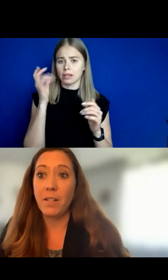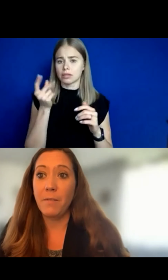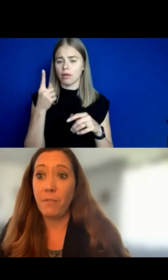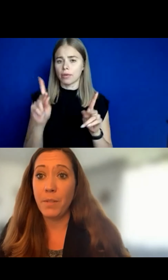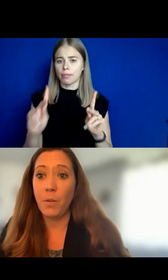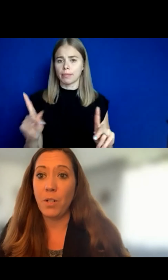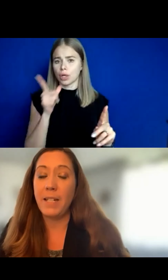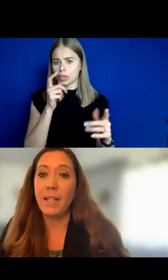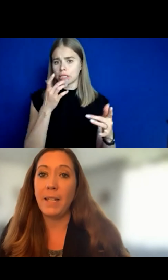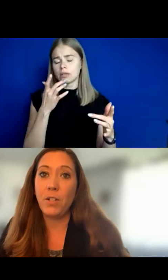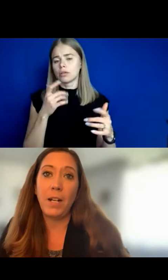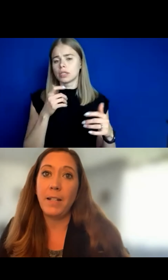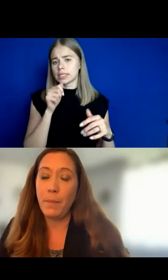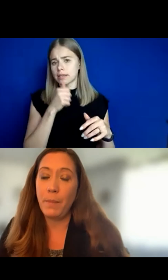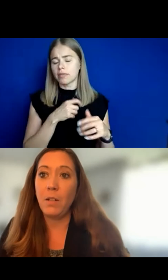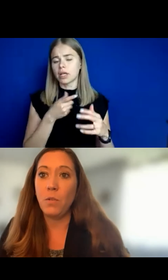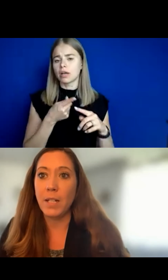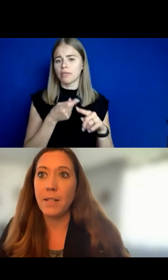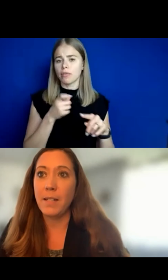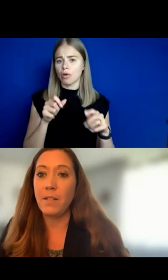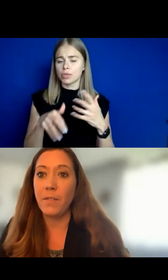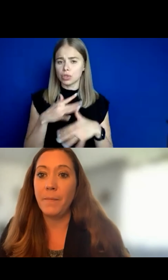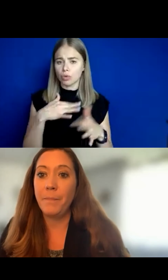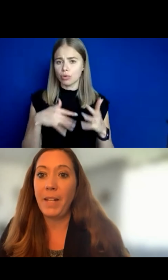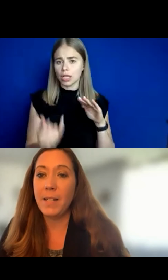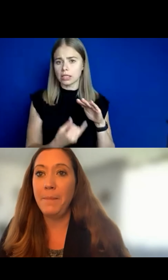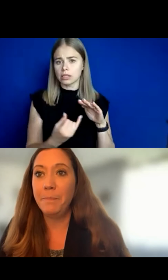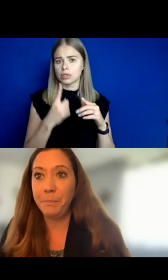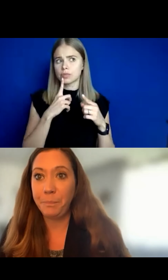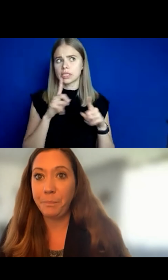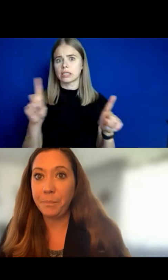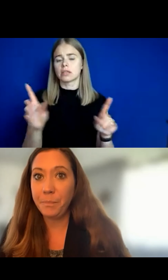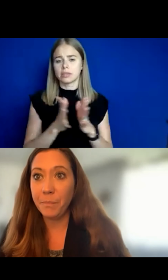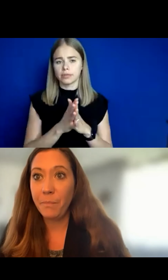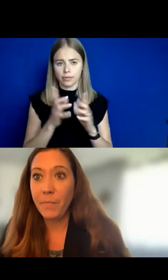suffering from social isolation, and it's been hugely successful. Next slide.